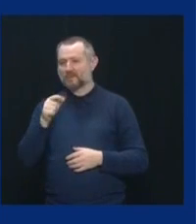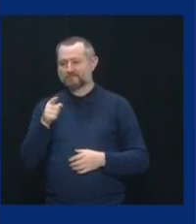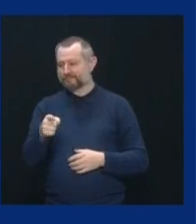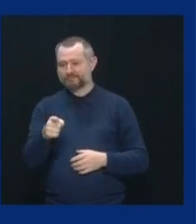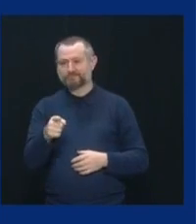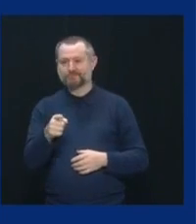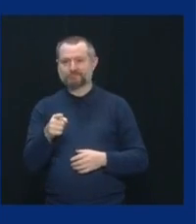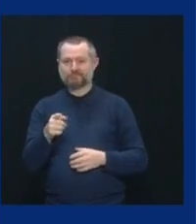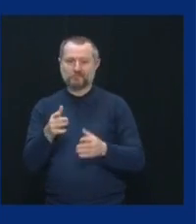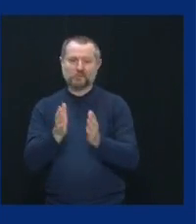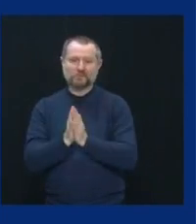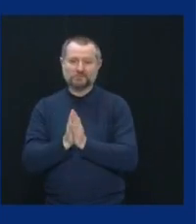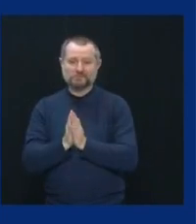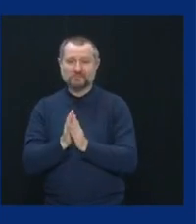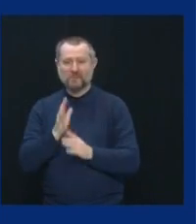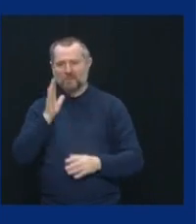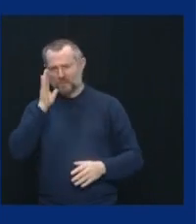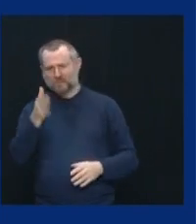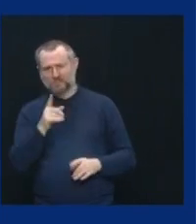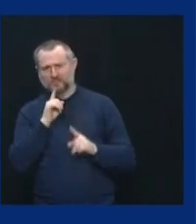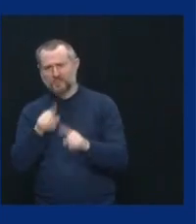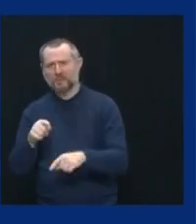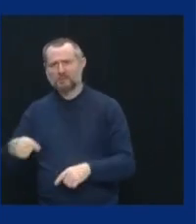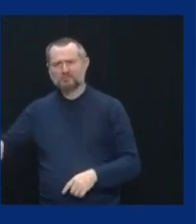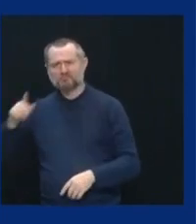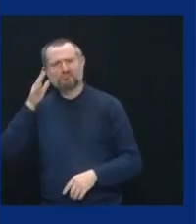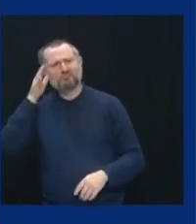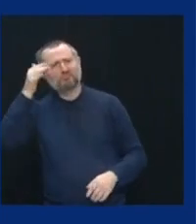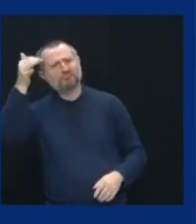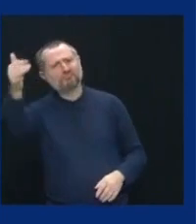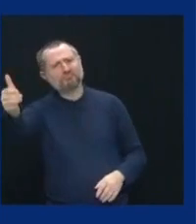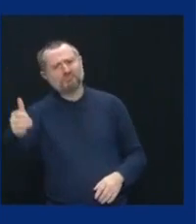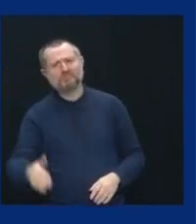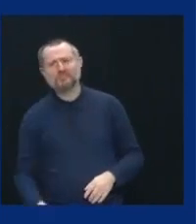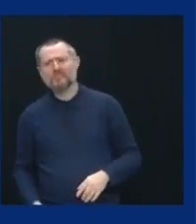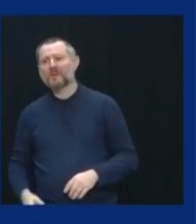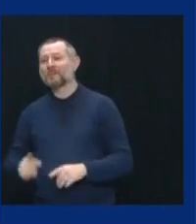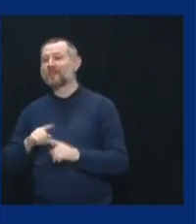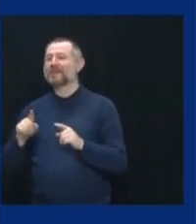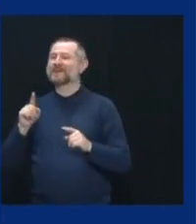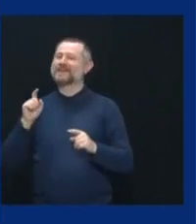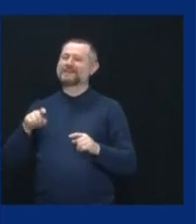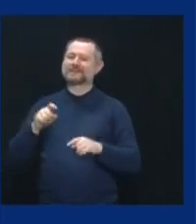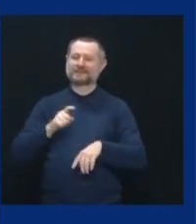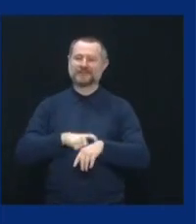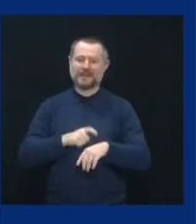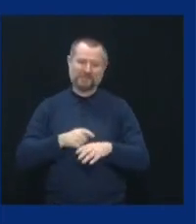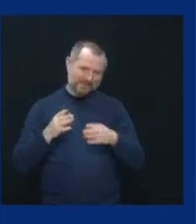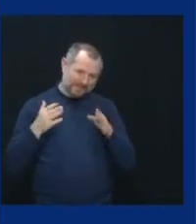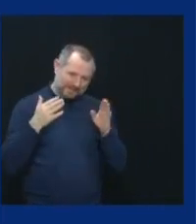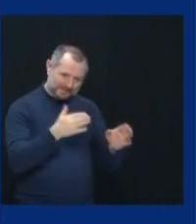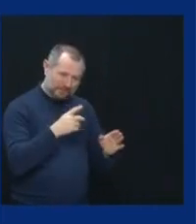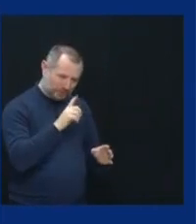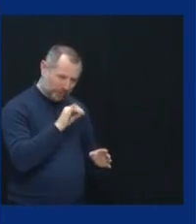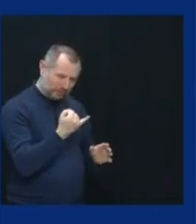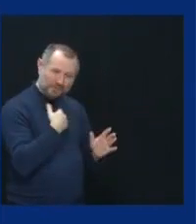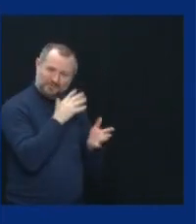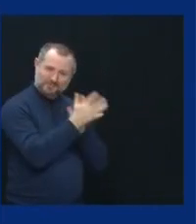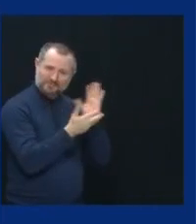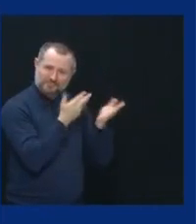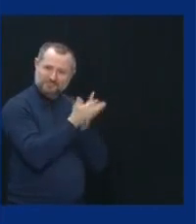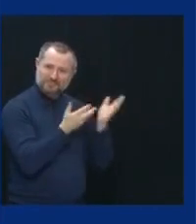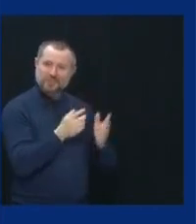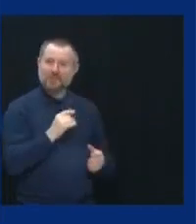request, but that we would get to the state request, but we needed to focus first on the DOJ request.